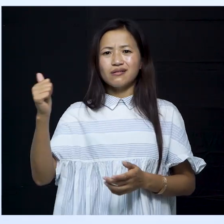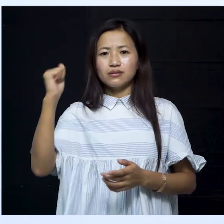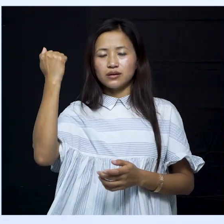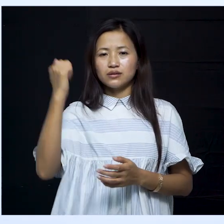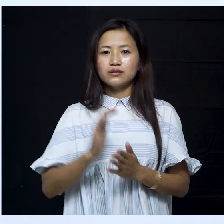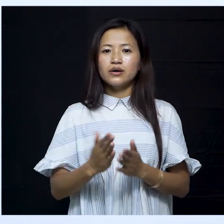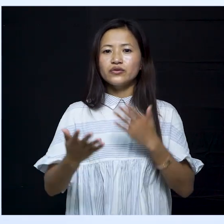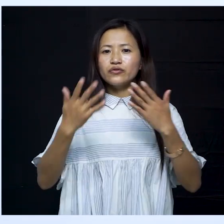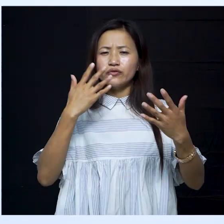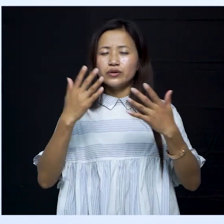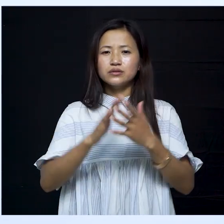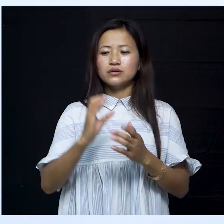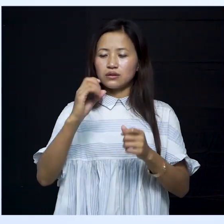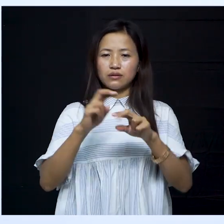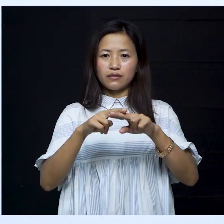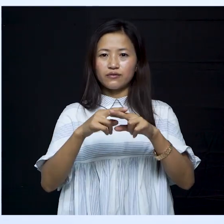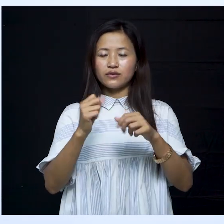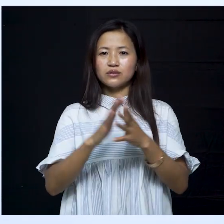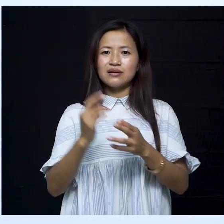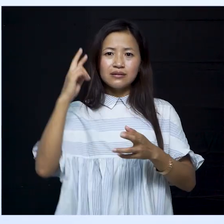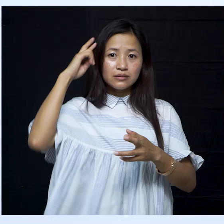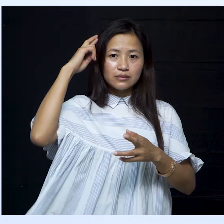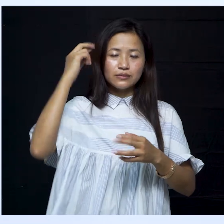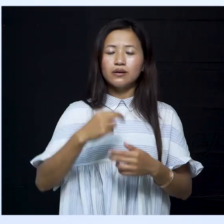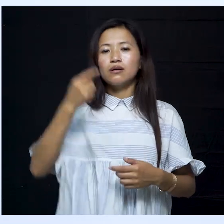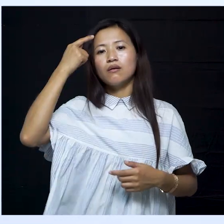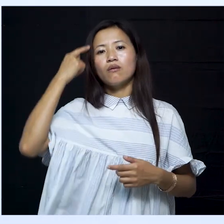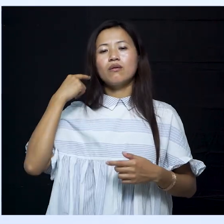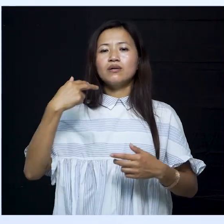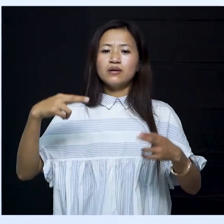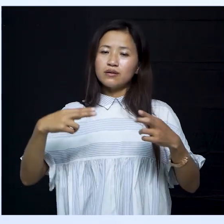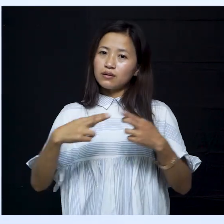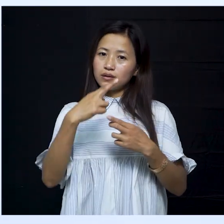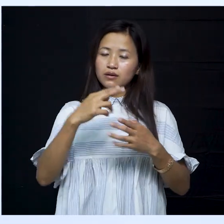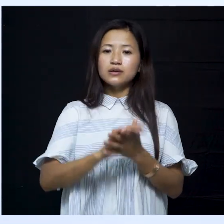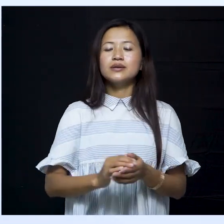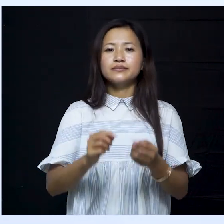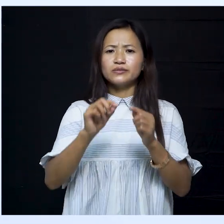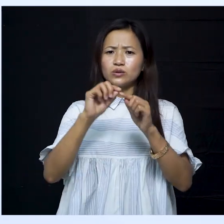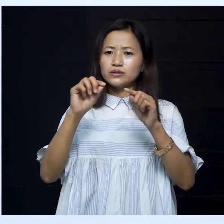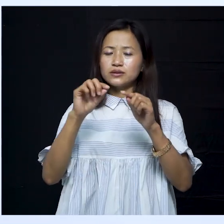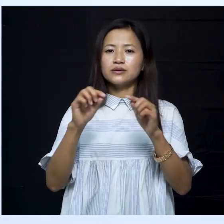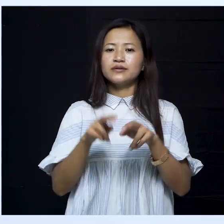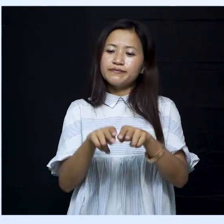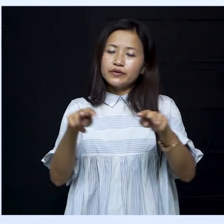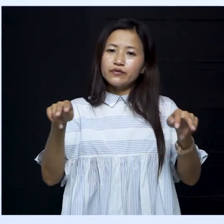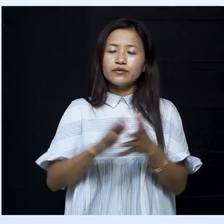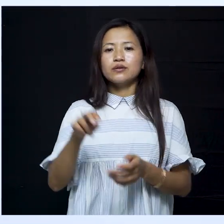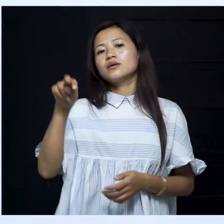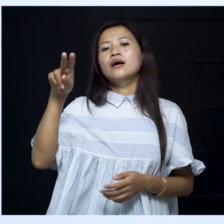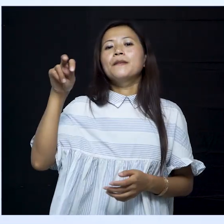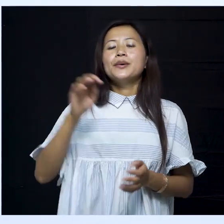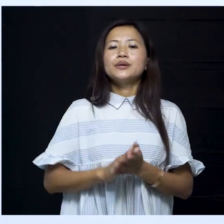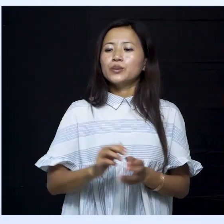to fasten, clip my hair, or cut my nails, clip my nails. So see, those are the different meanings that you would